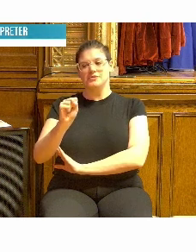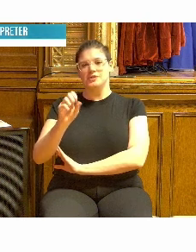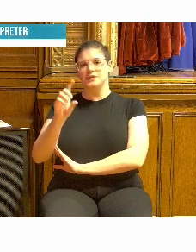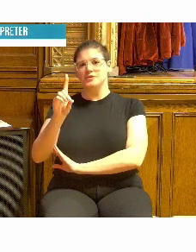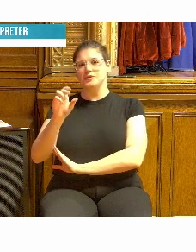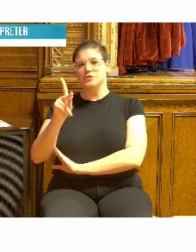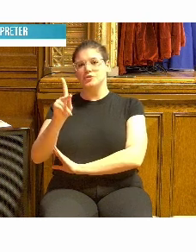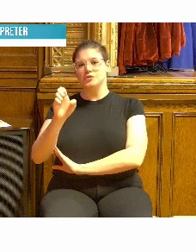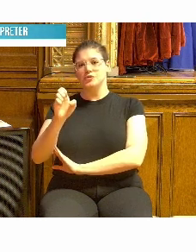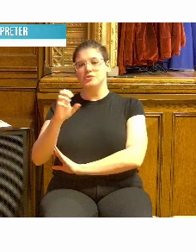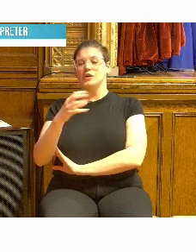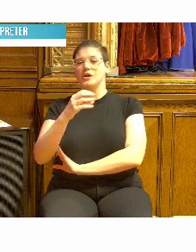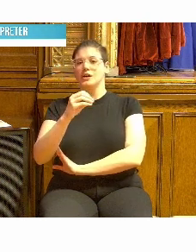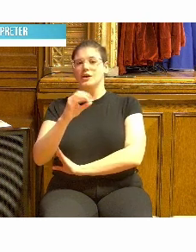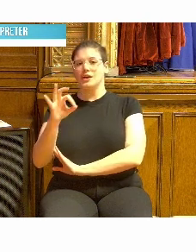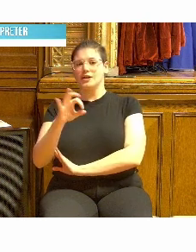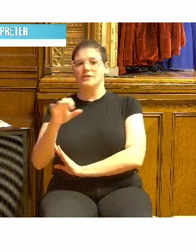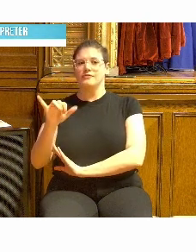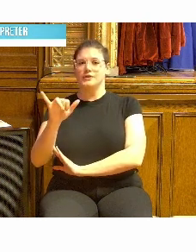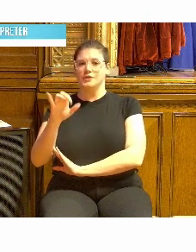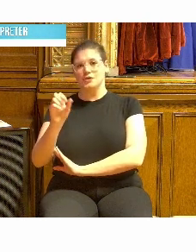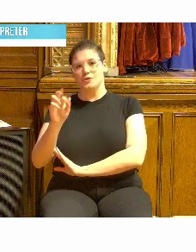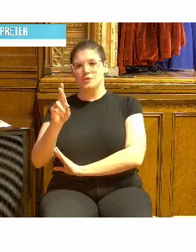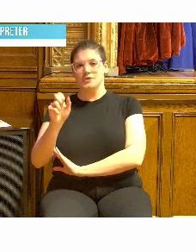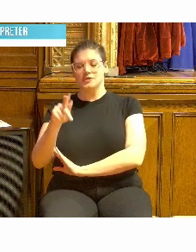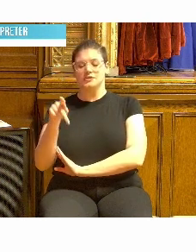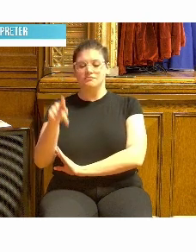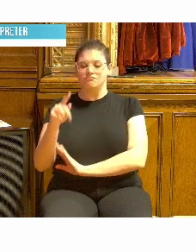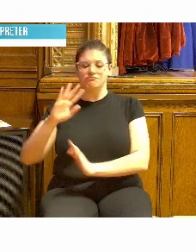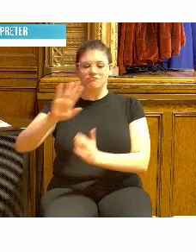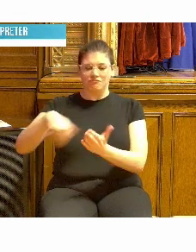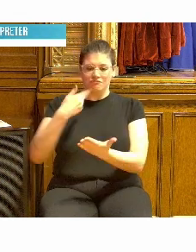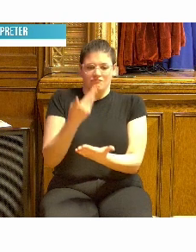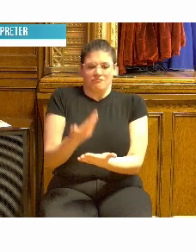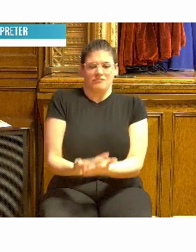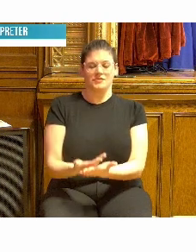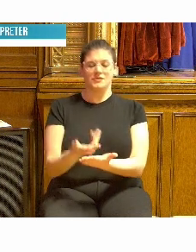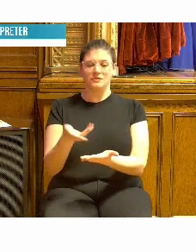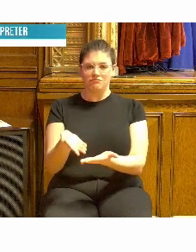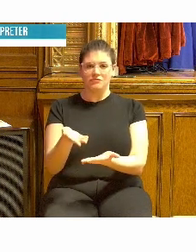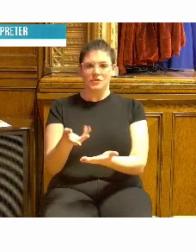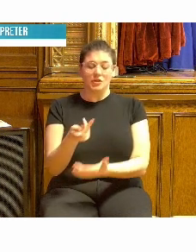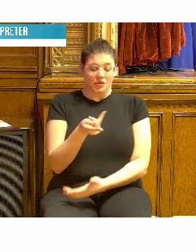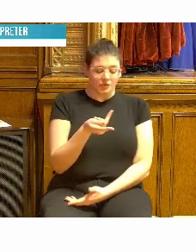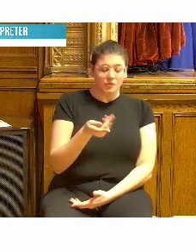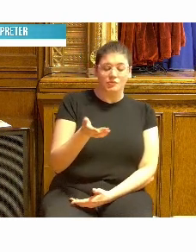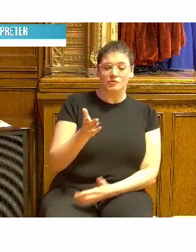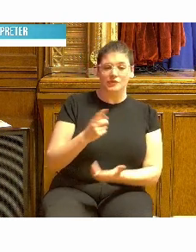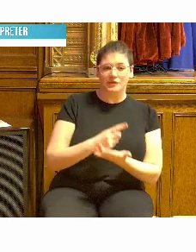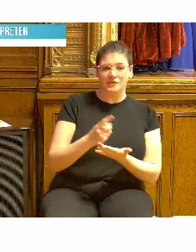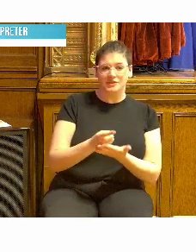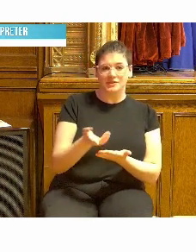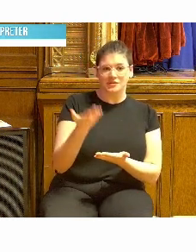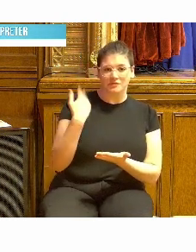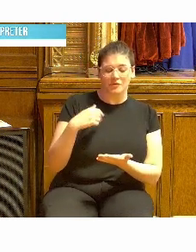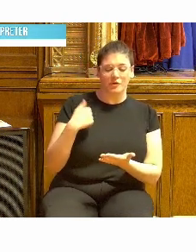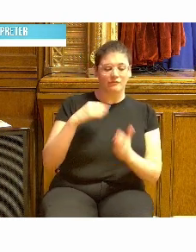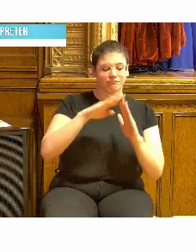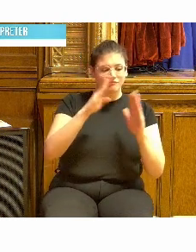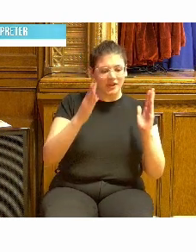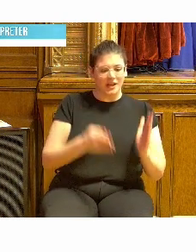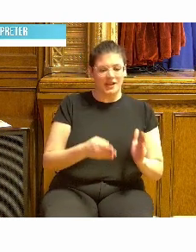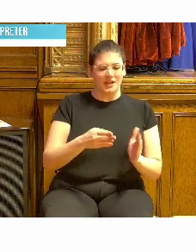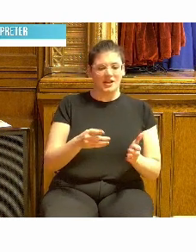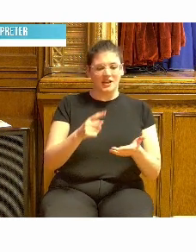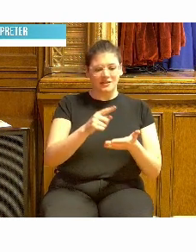talked about redlining and other government-sanctioned forms of housing discrimination that gave form to the communities we live in today. You can